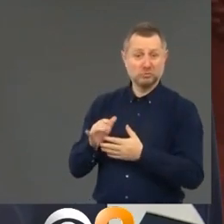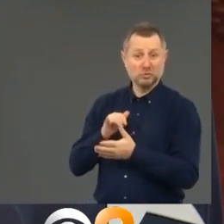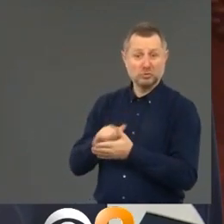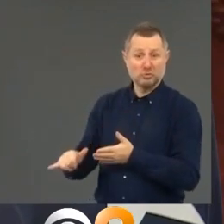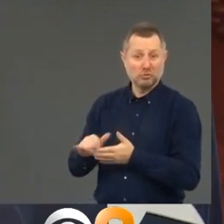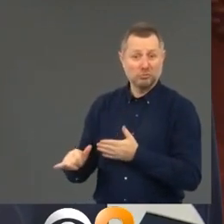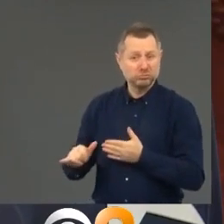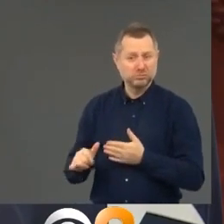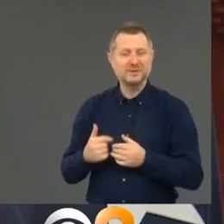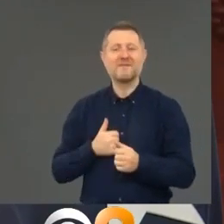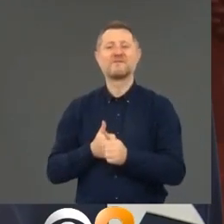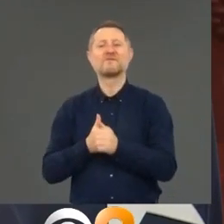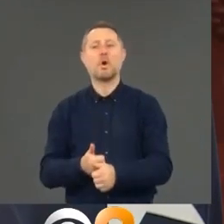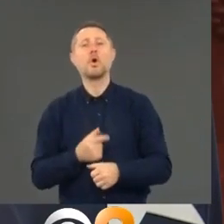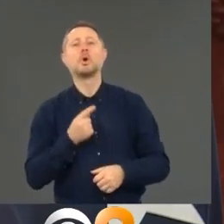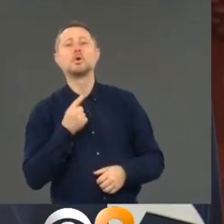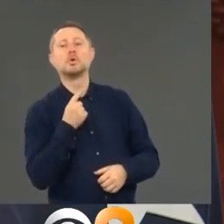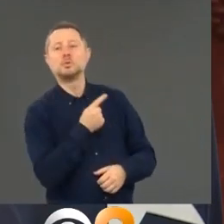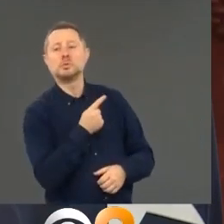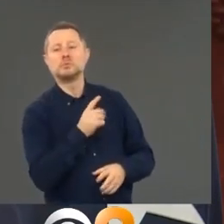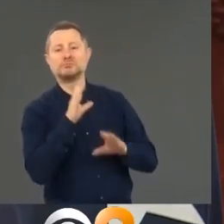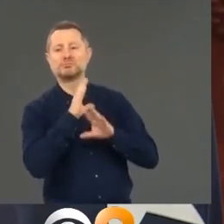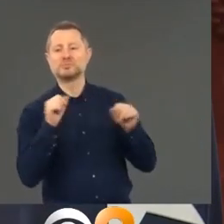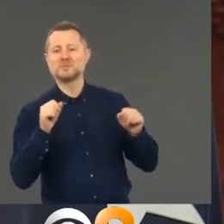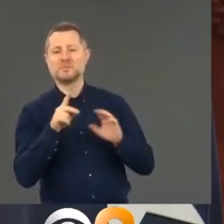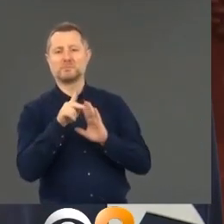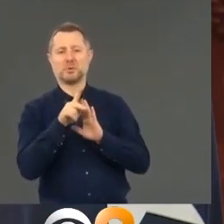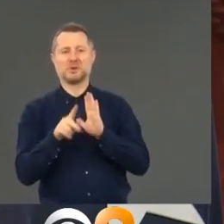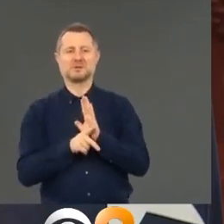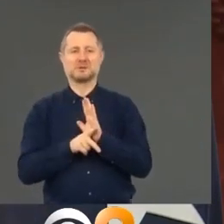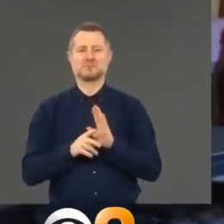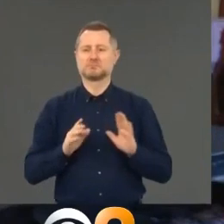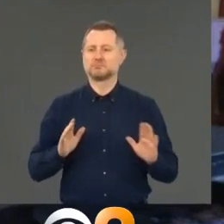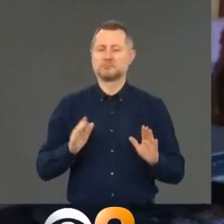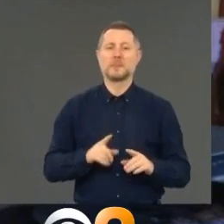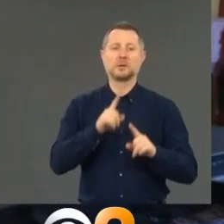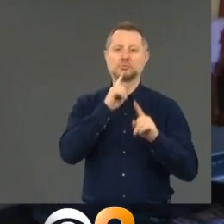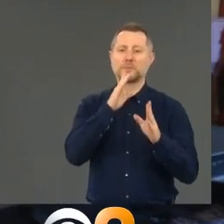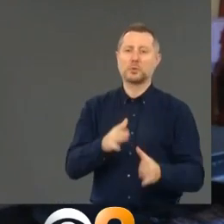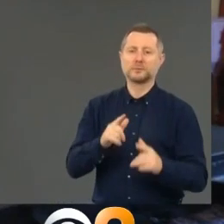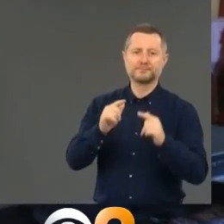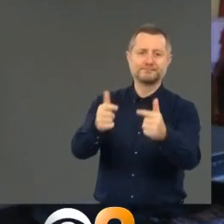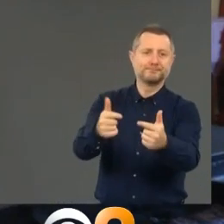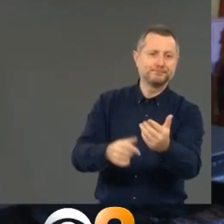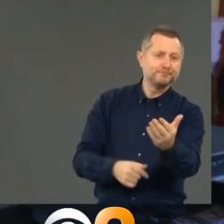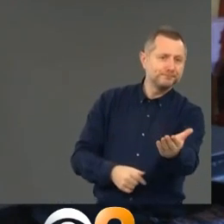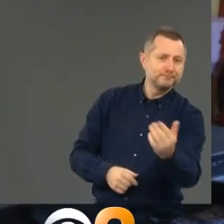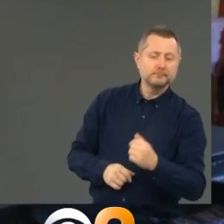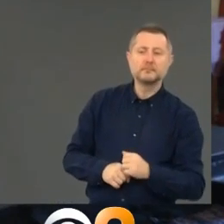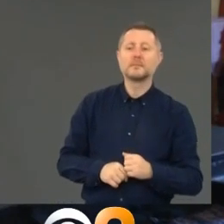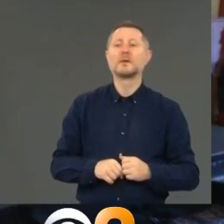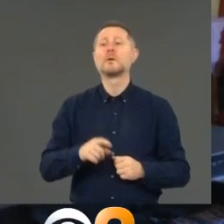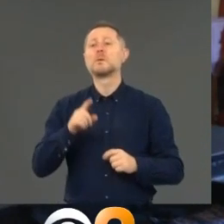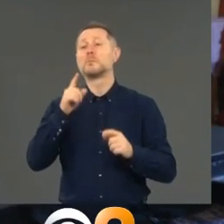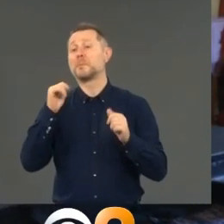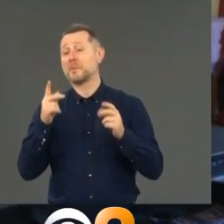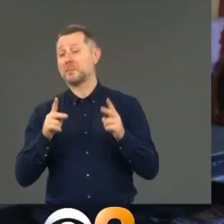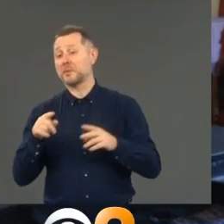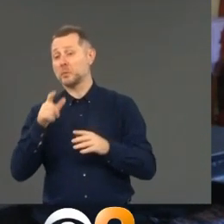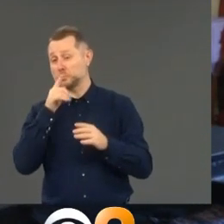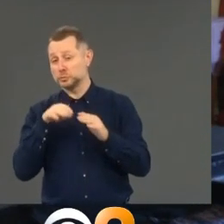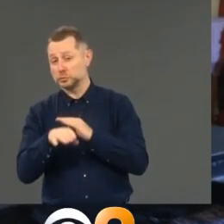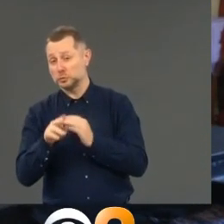following the president's policy. Do you believe that having thousands of those patients coming into nursing homes had absolutely nothing